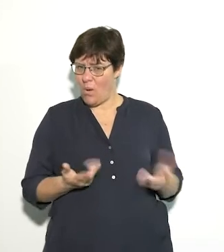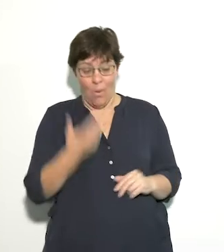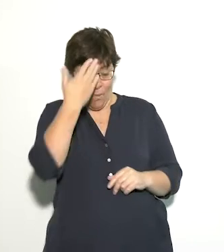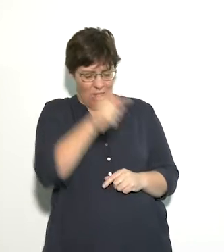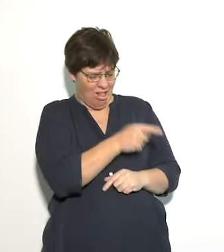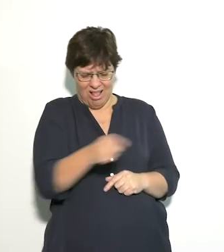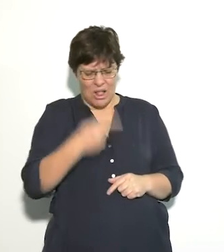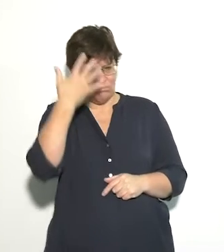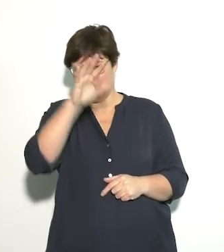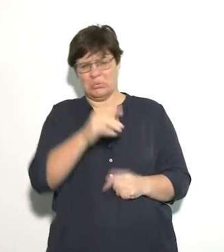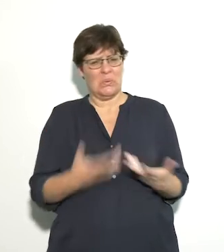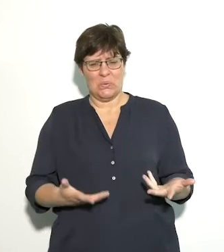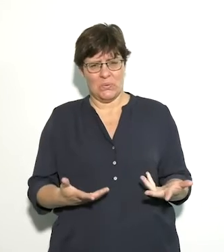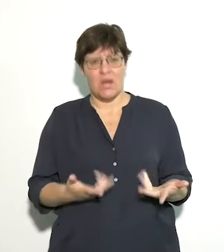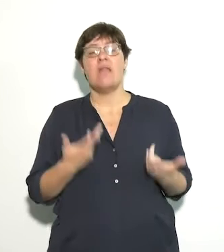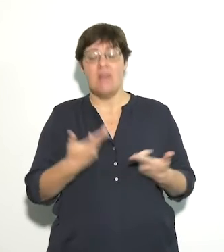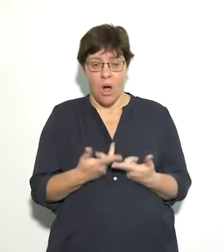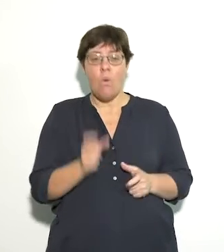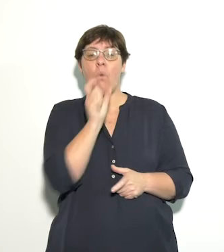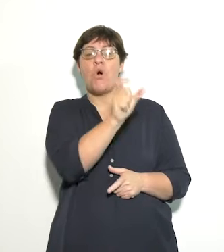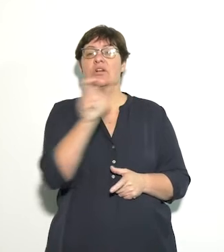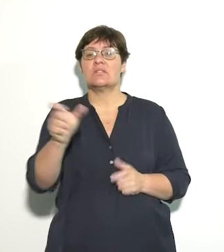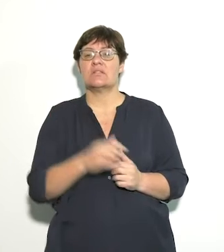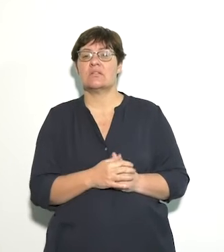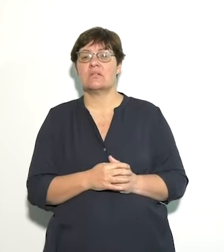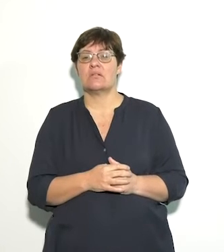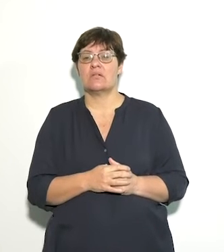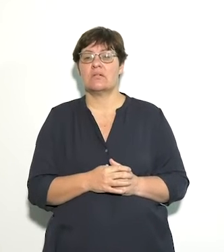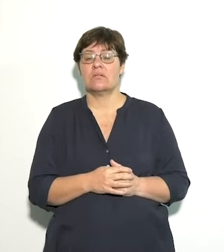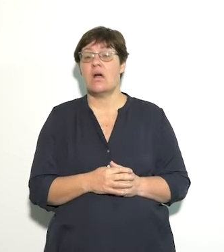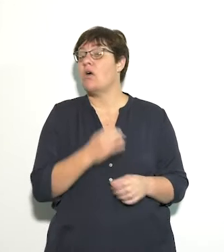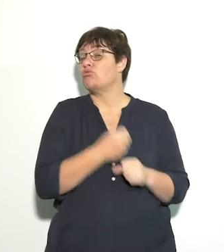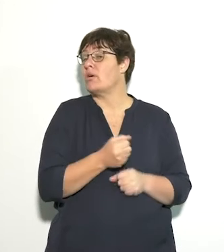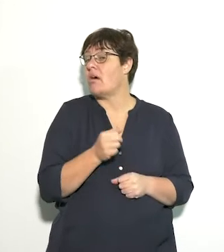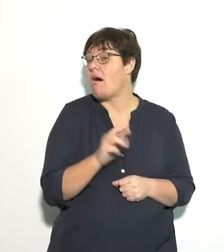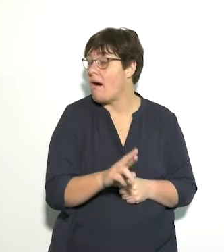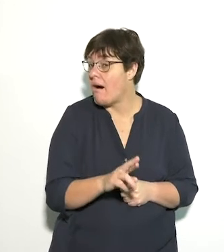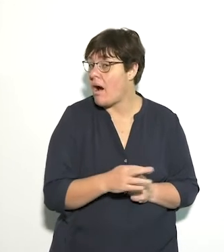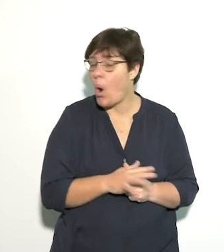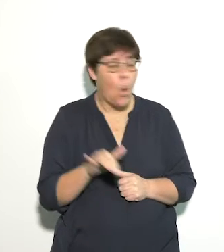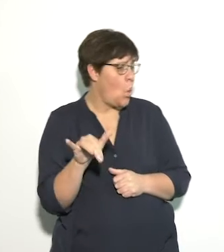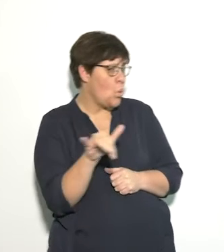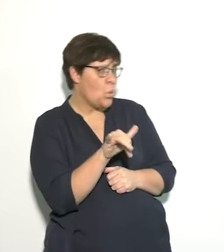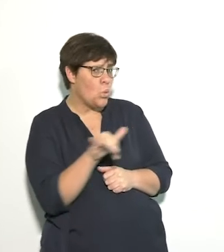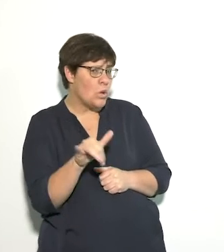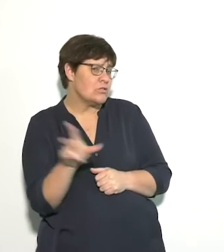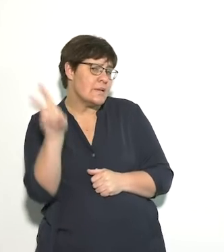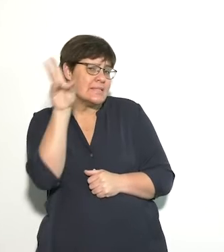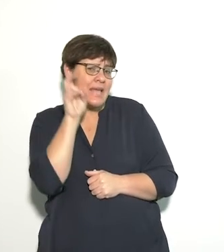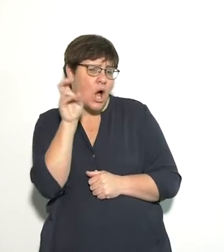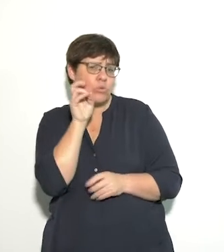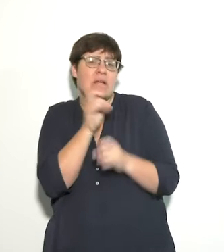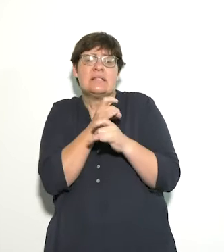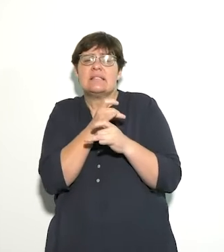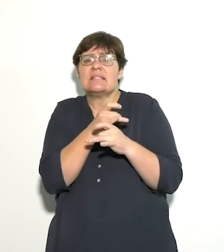they know their sounds really well, you can give them words. You can say grade R's, which